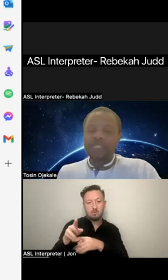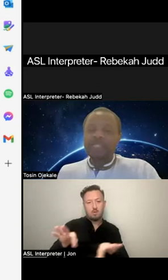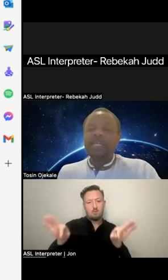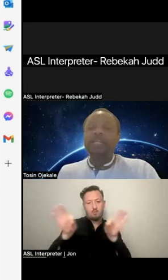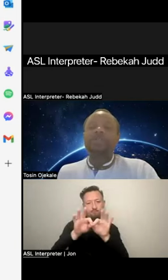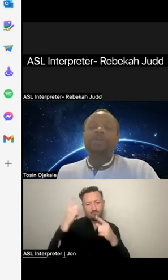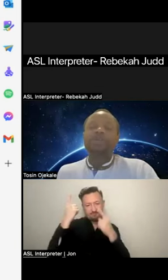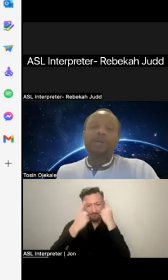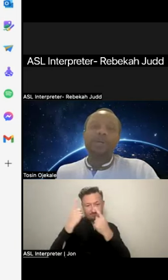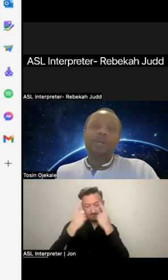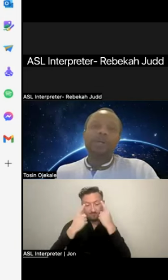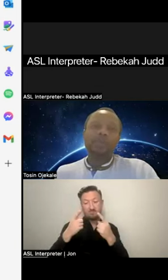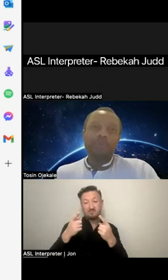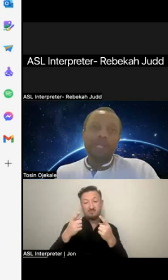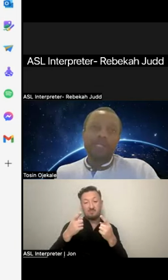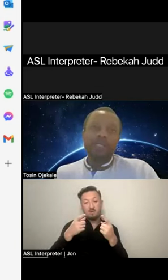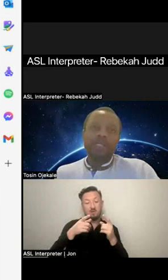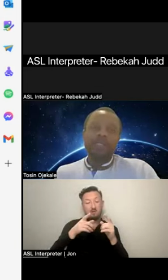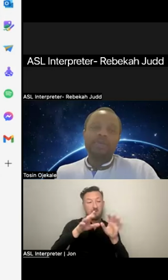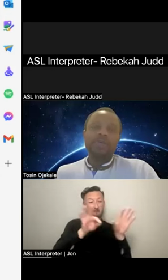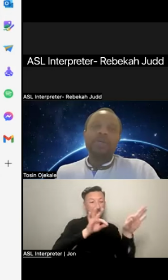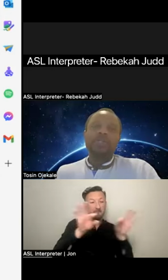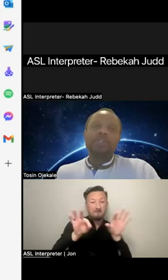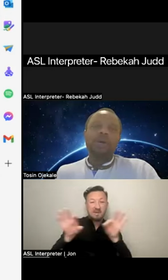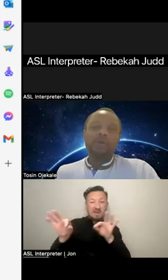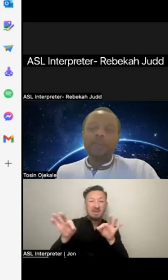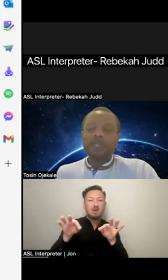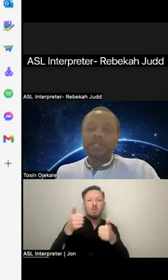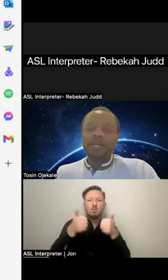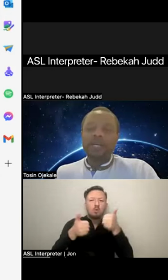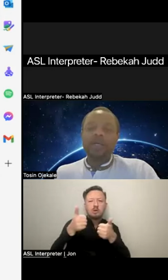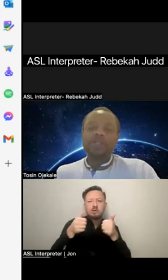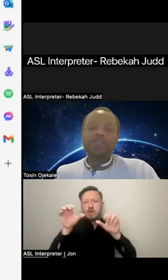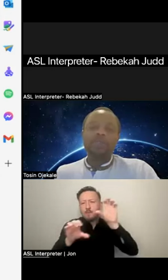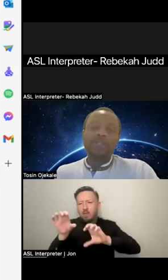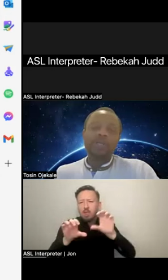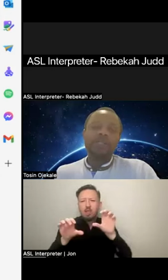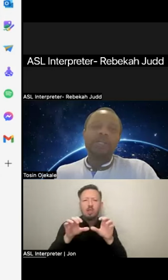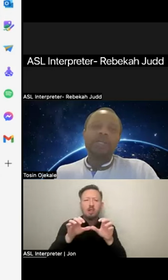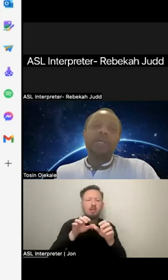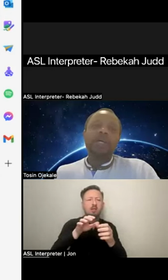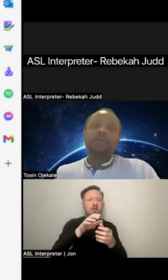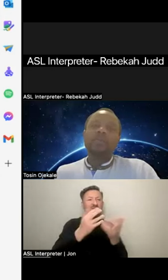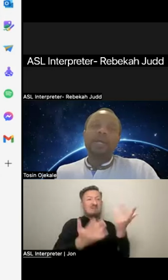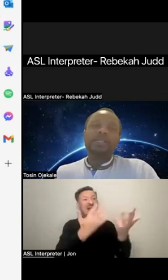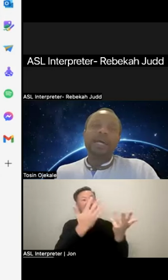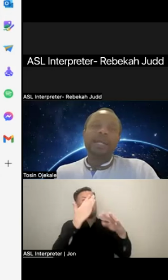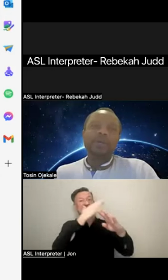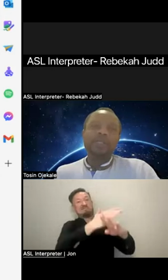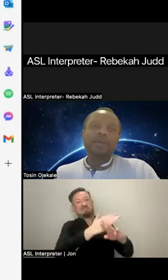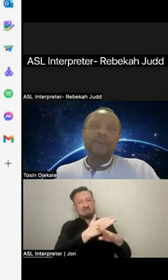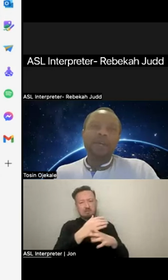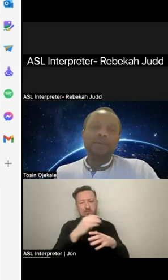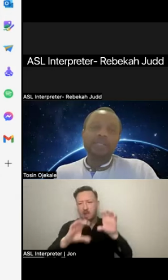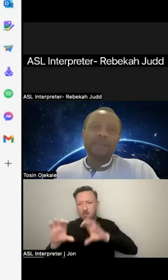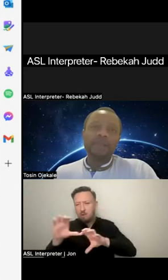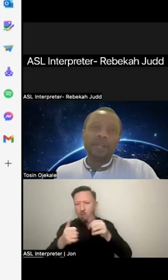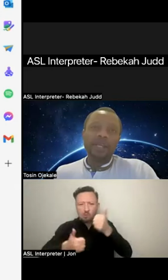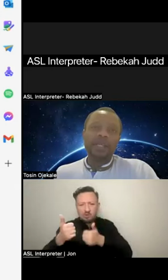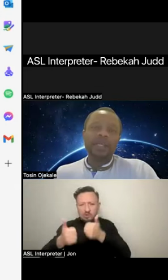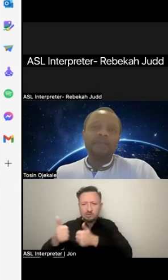during the selection processes. So some of these suppression equipment are not